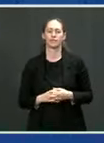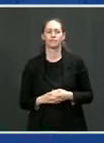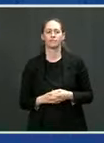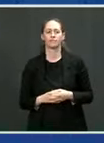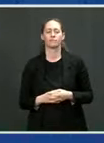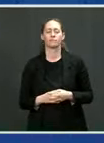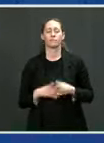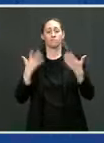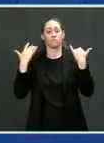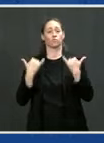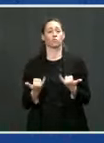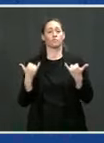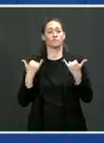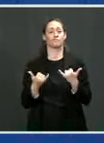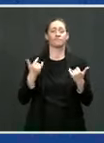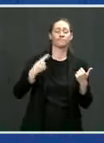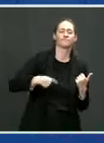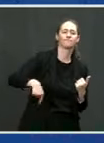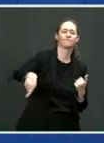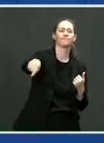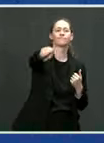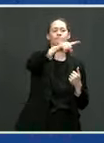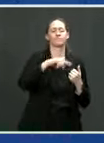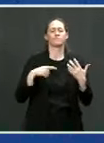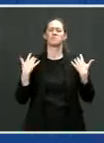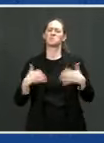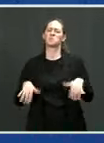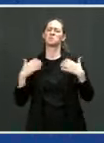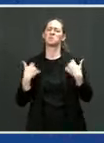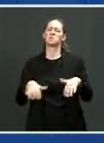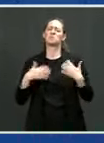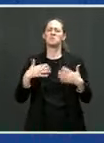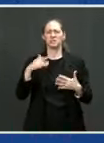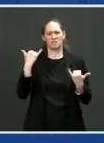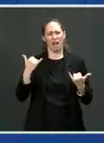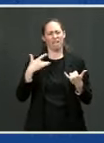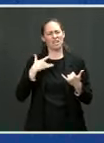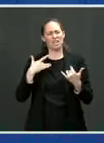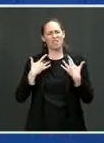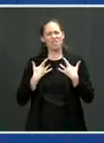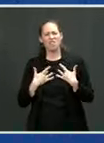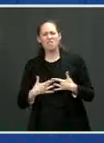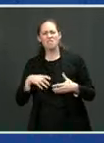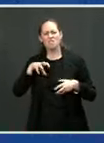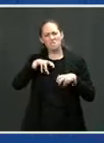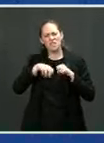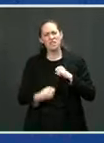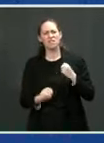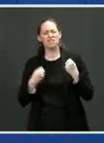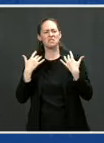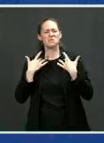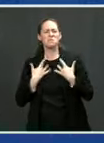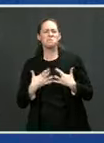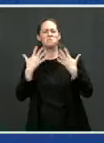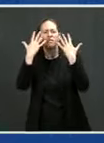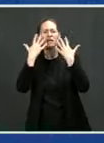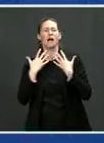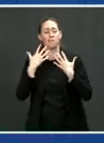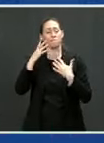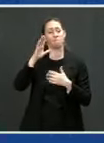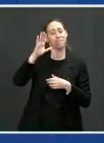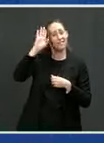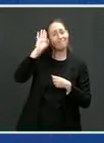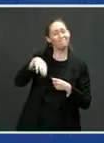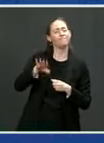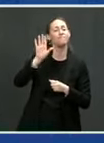Today, we are hollow with loss, but one day, Billy's memory will feel like